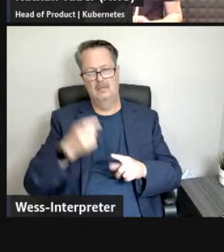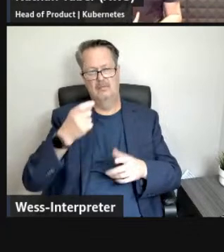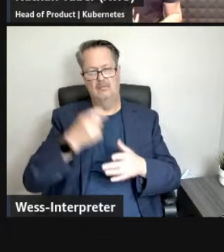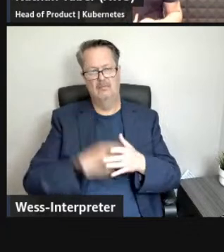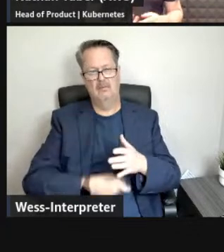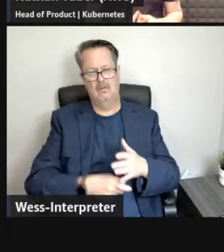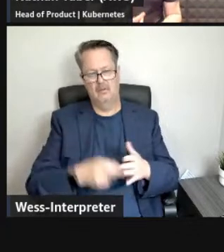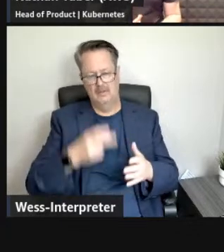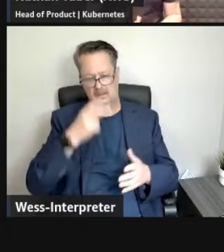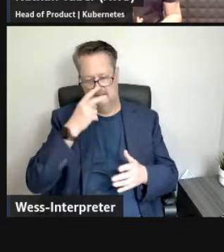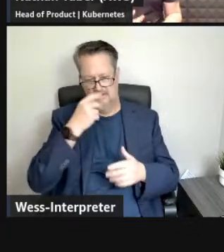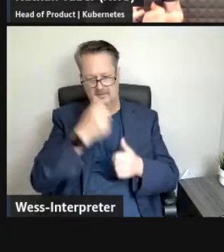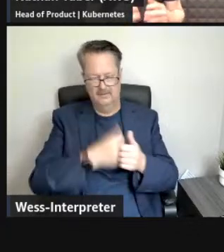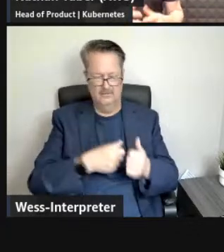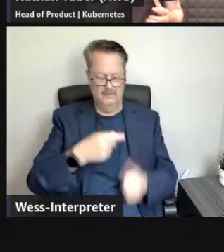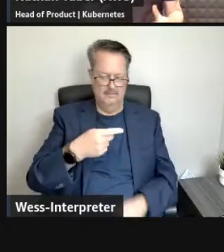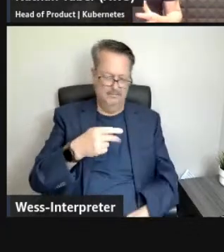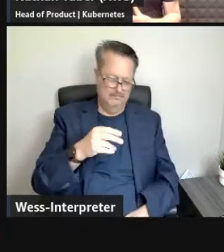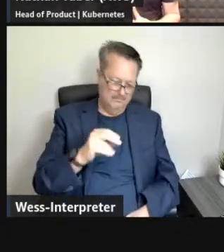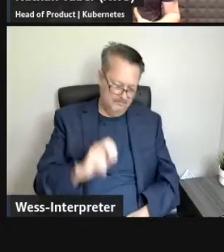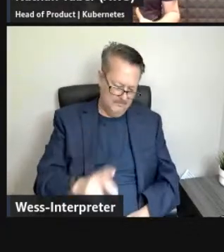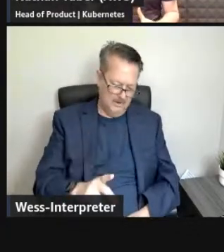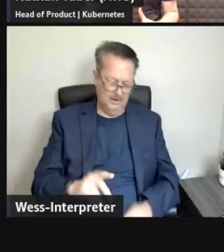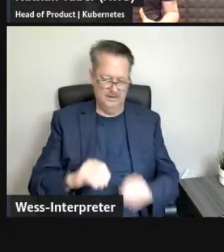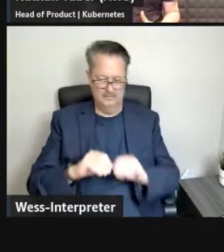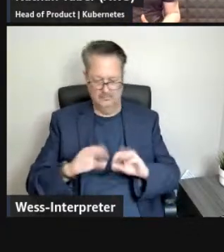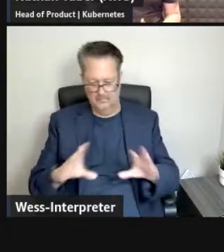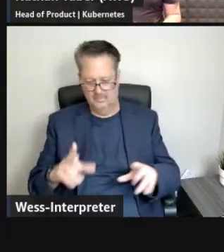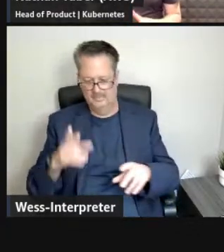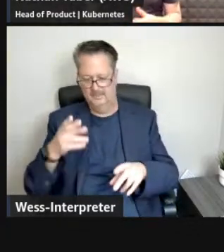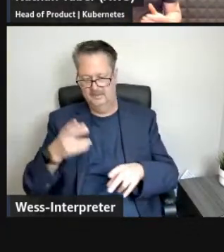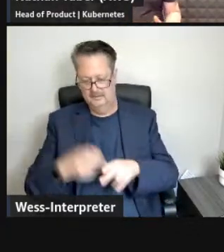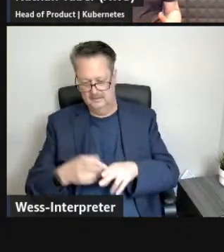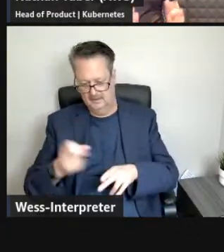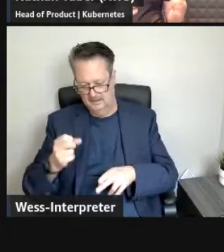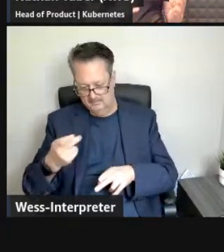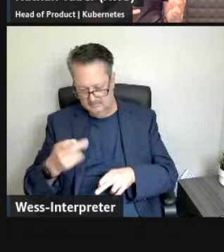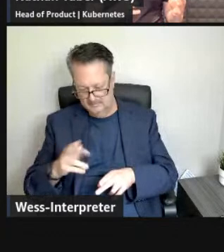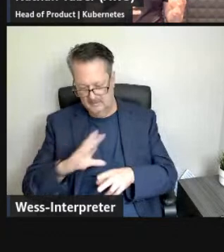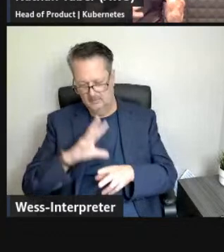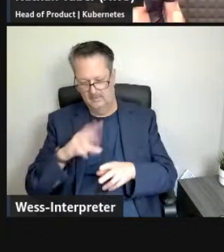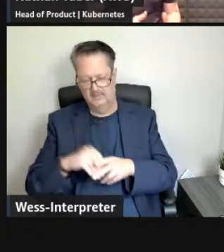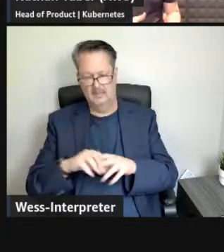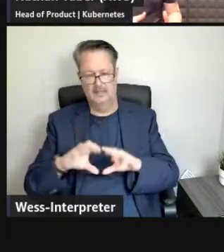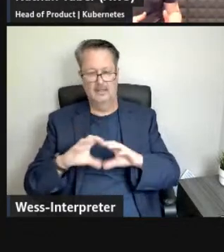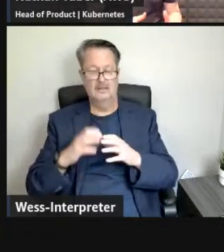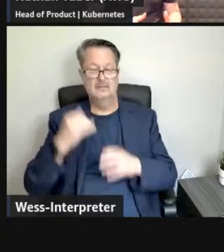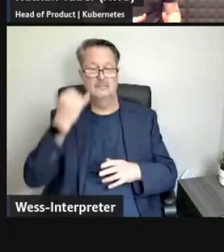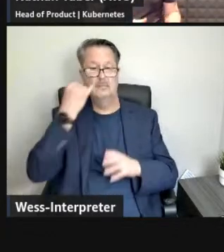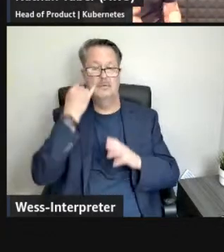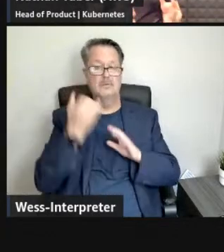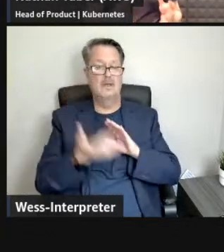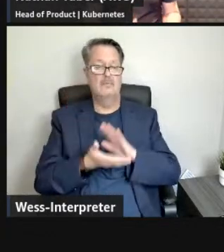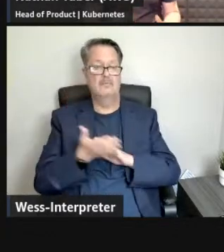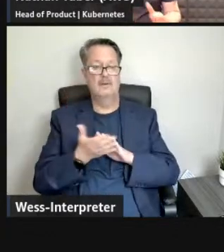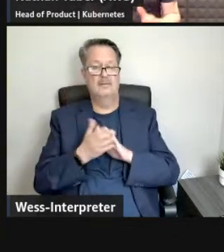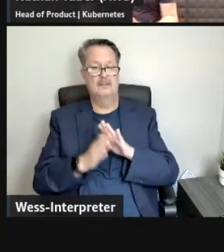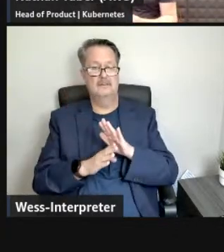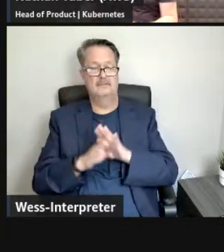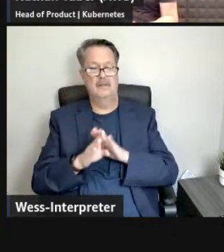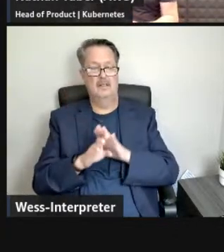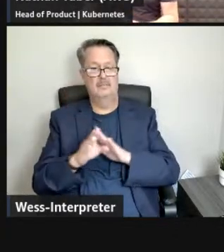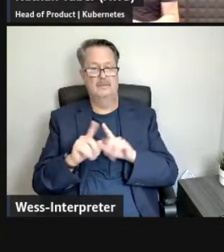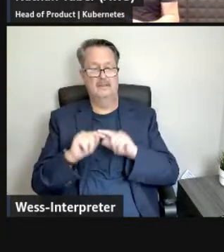pod, deployment, namespace, and other objects within the cluster. So if I'm running a development team's application in a